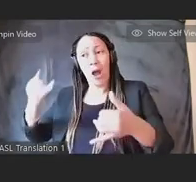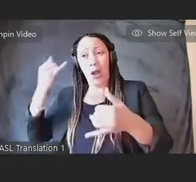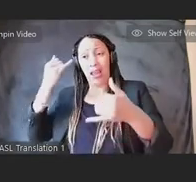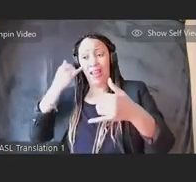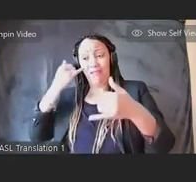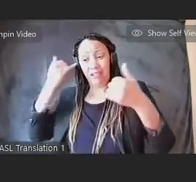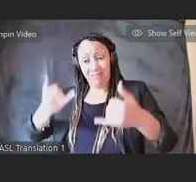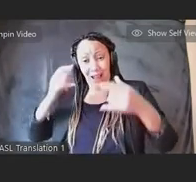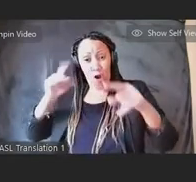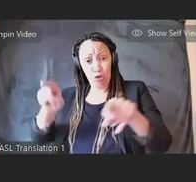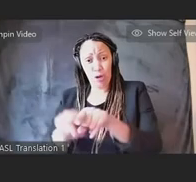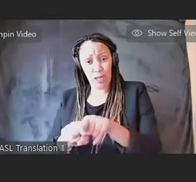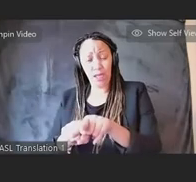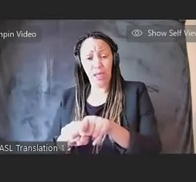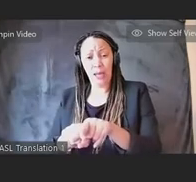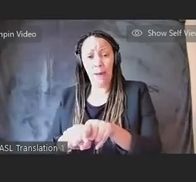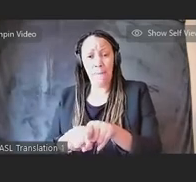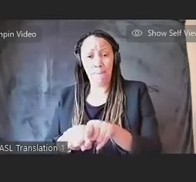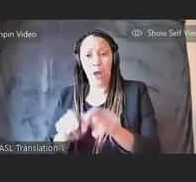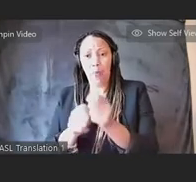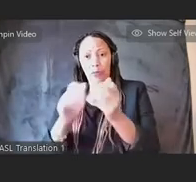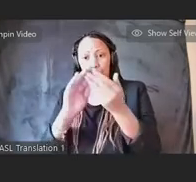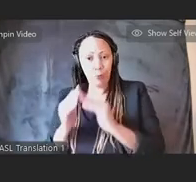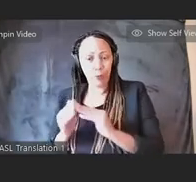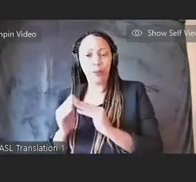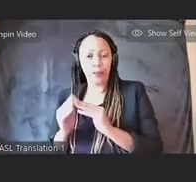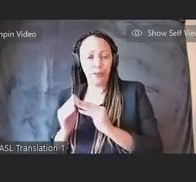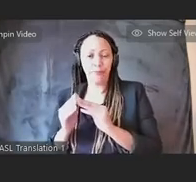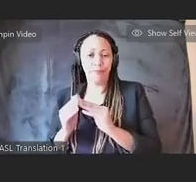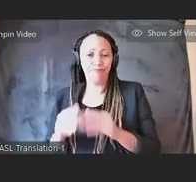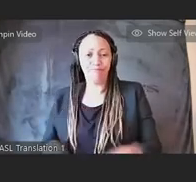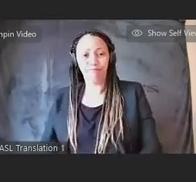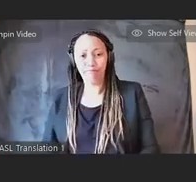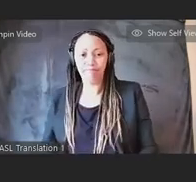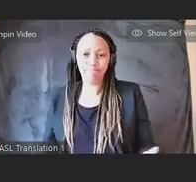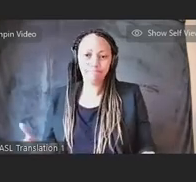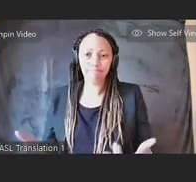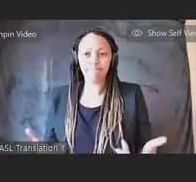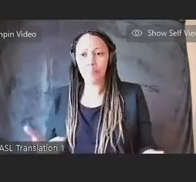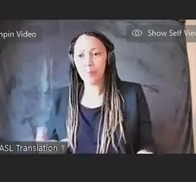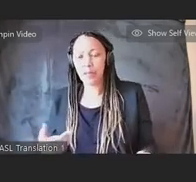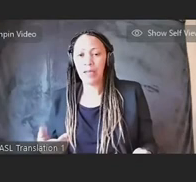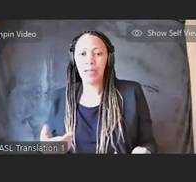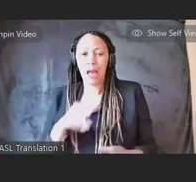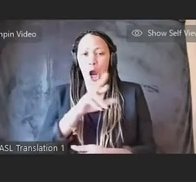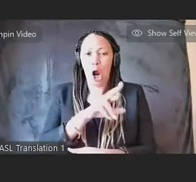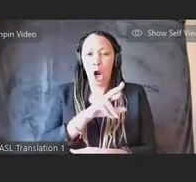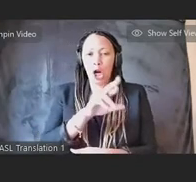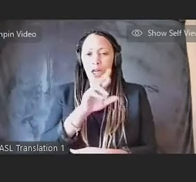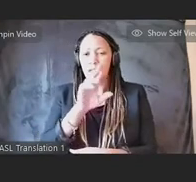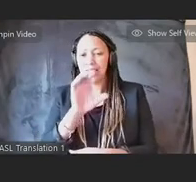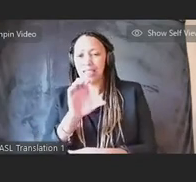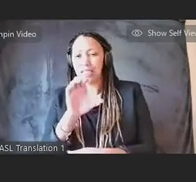essentially agreed with the community to, you know, sort of an R6B shaped